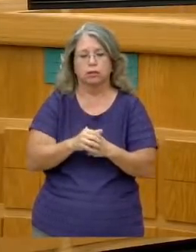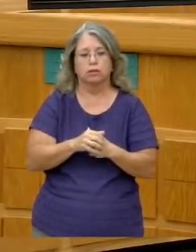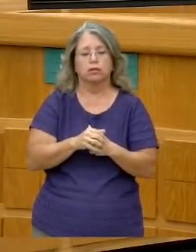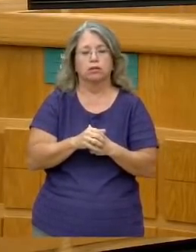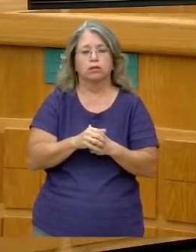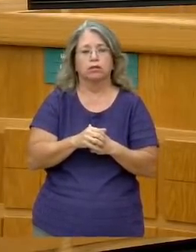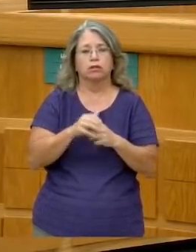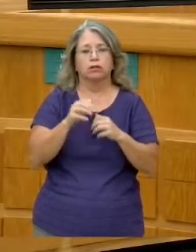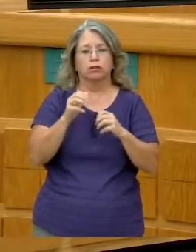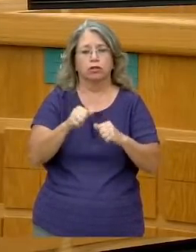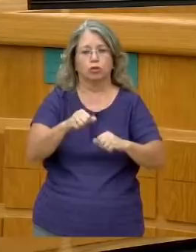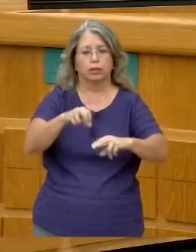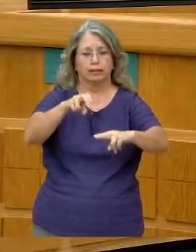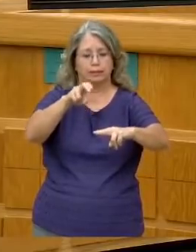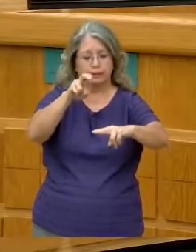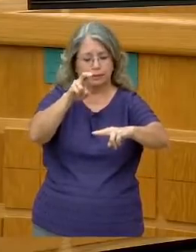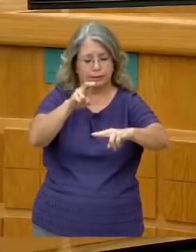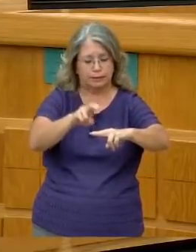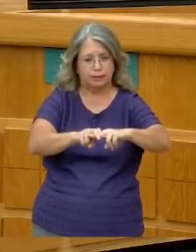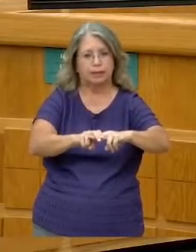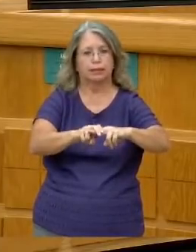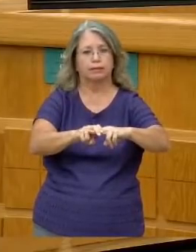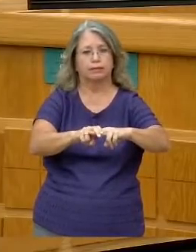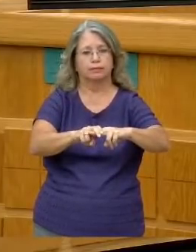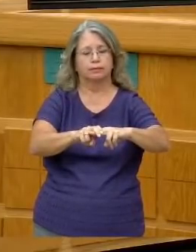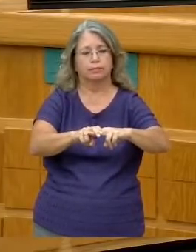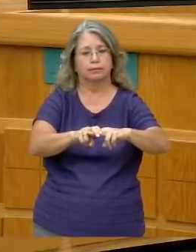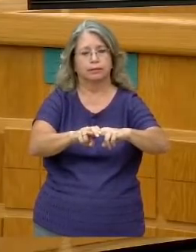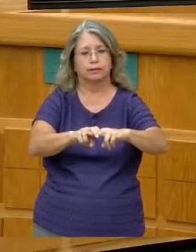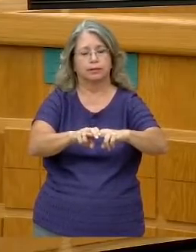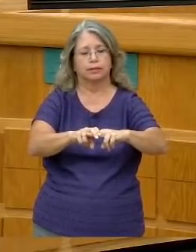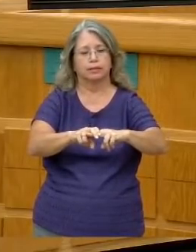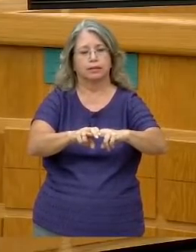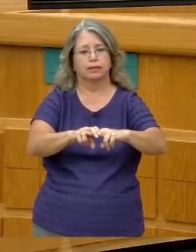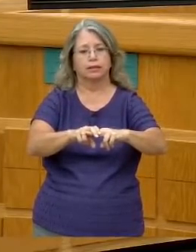get the equipment there on the Gulf beaches.